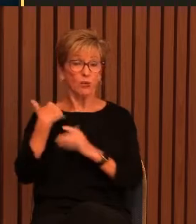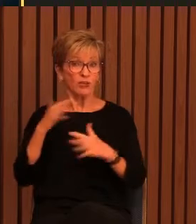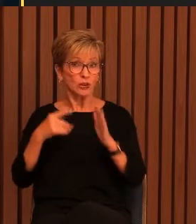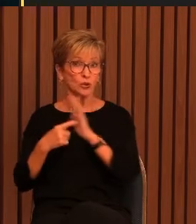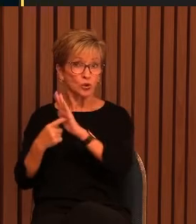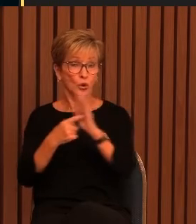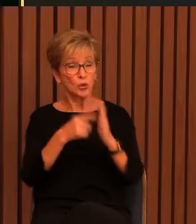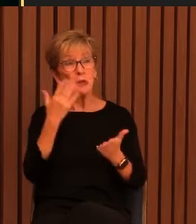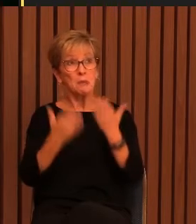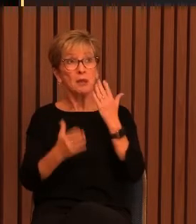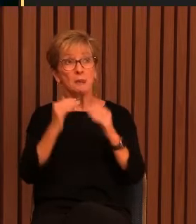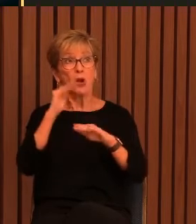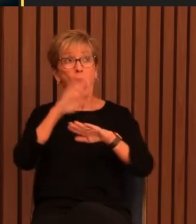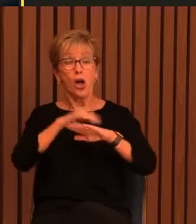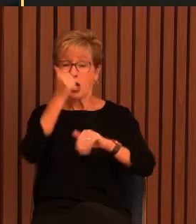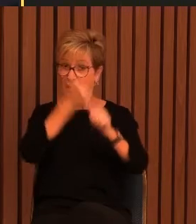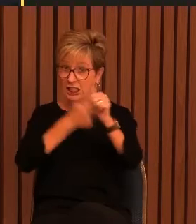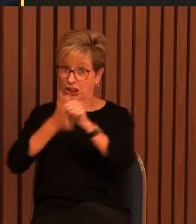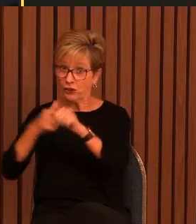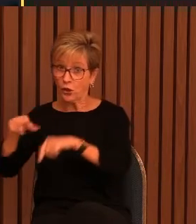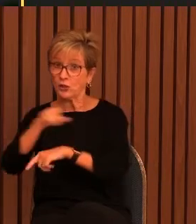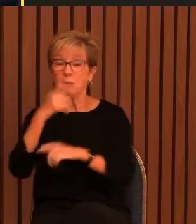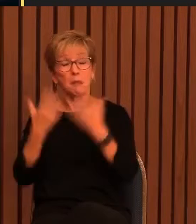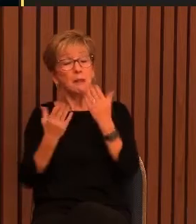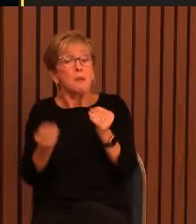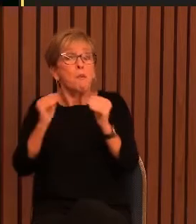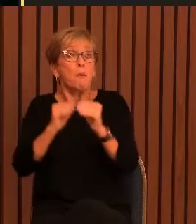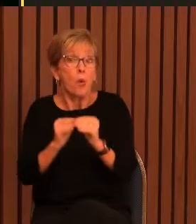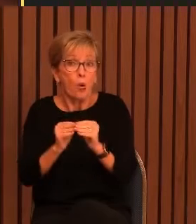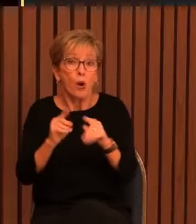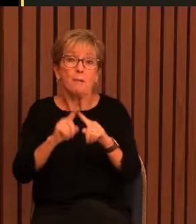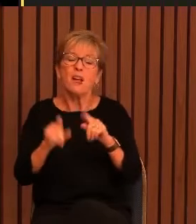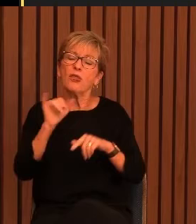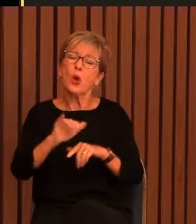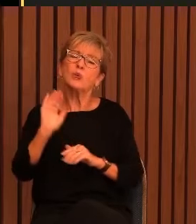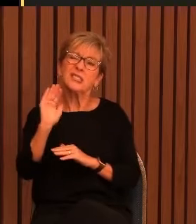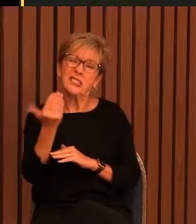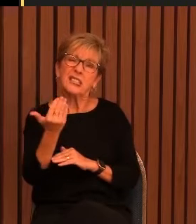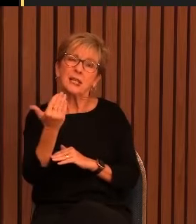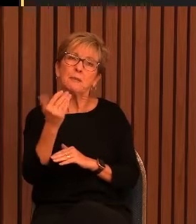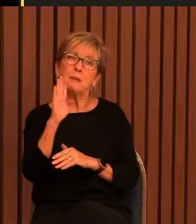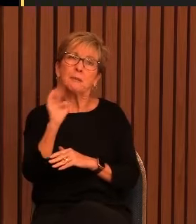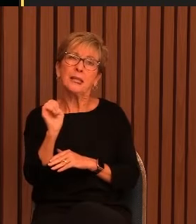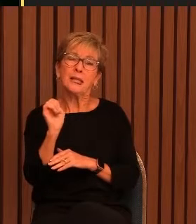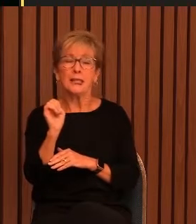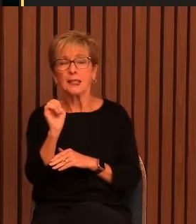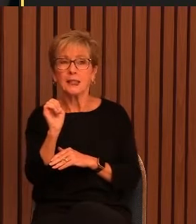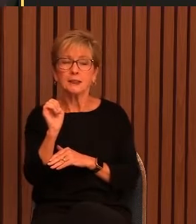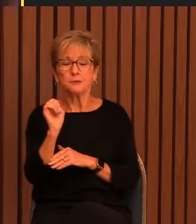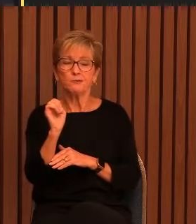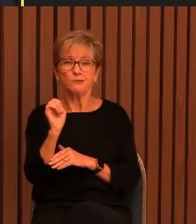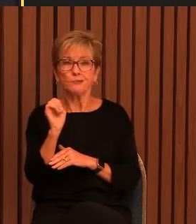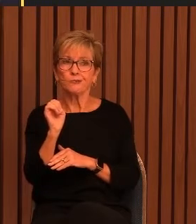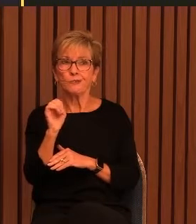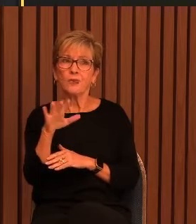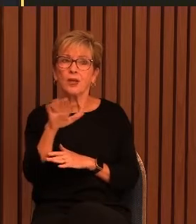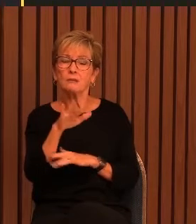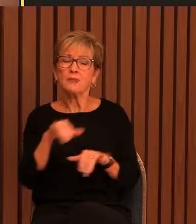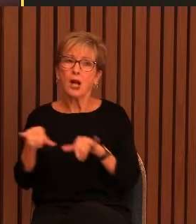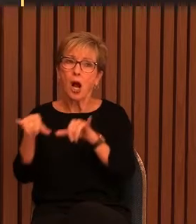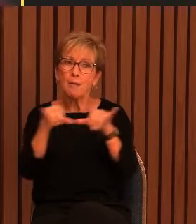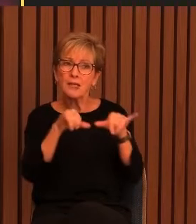may be more, they may be named a little bit differently, but those seem to be the